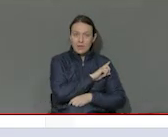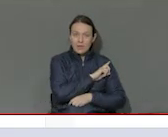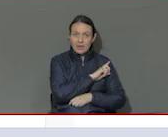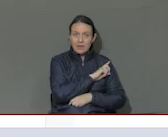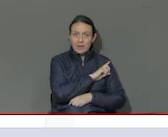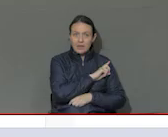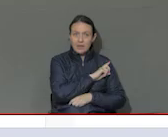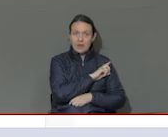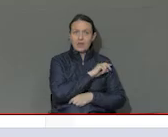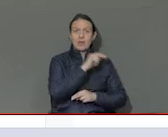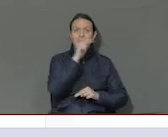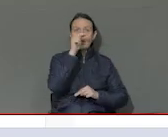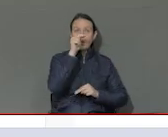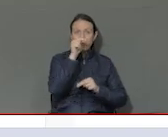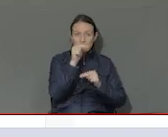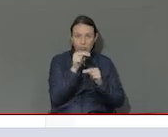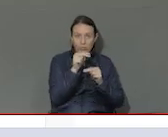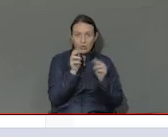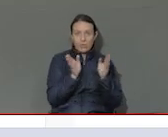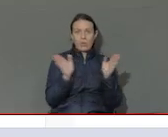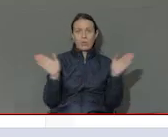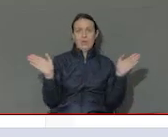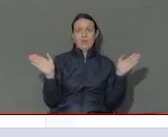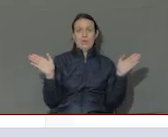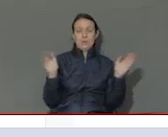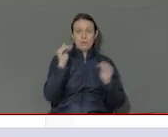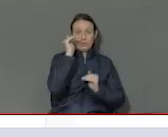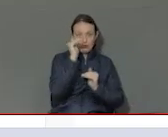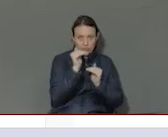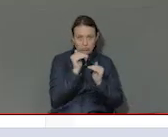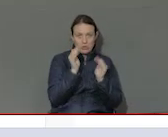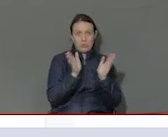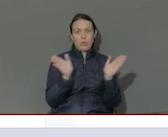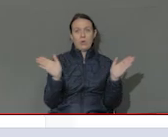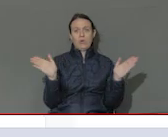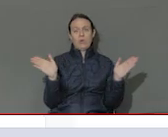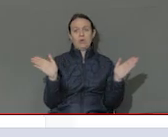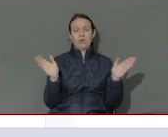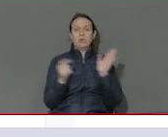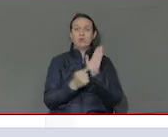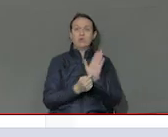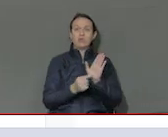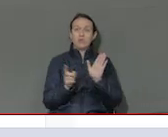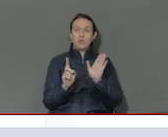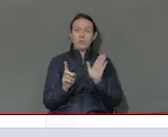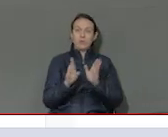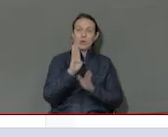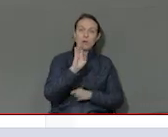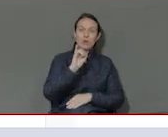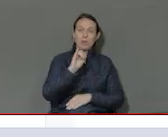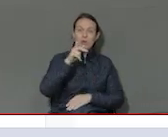is short and wider. So this indicates what?